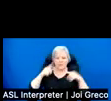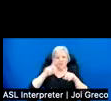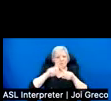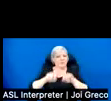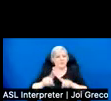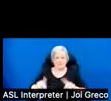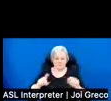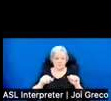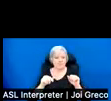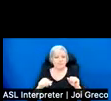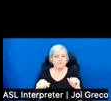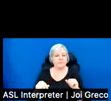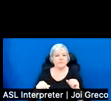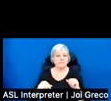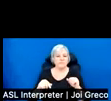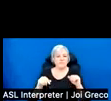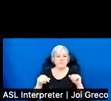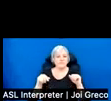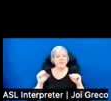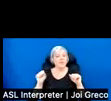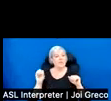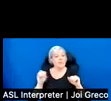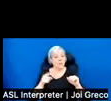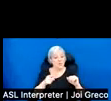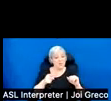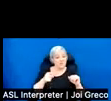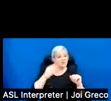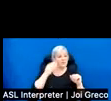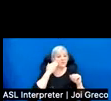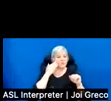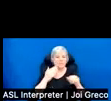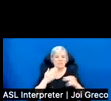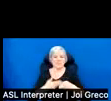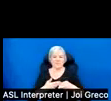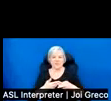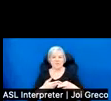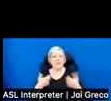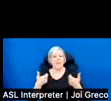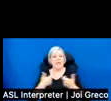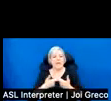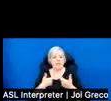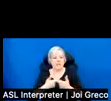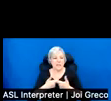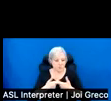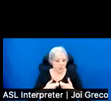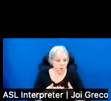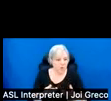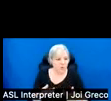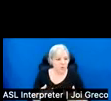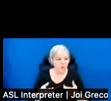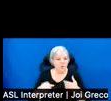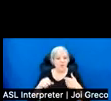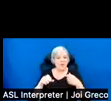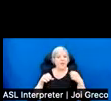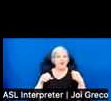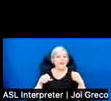that time frame. So this is known as an electroencephalograph. Oh, this is